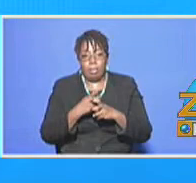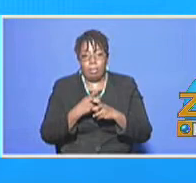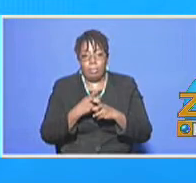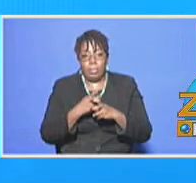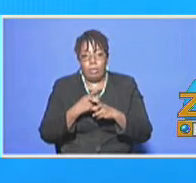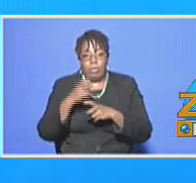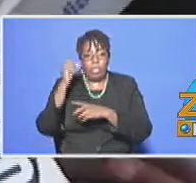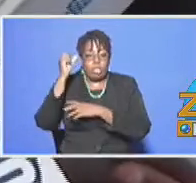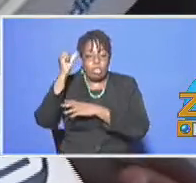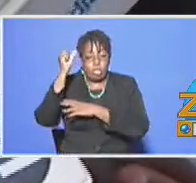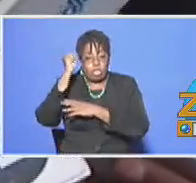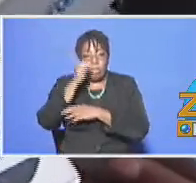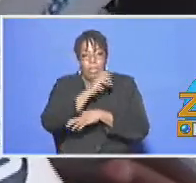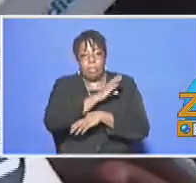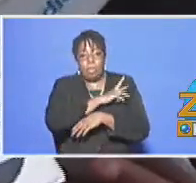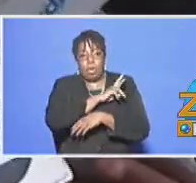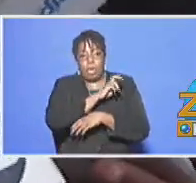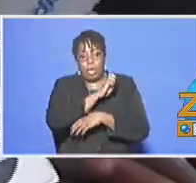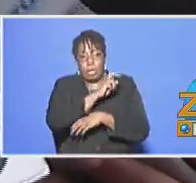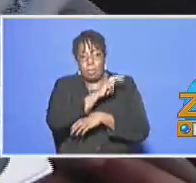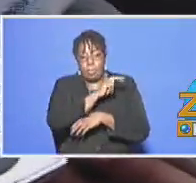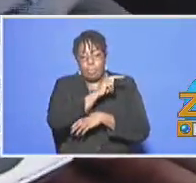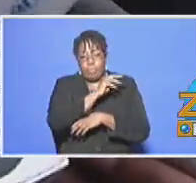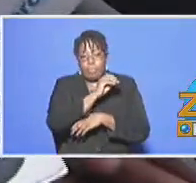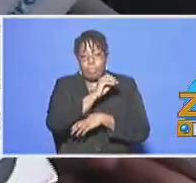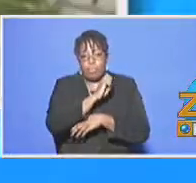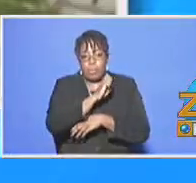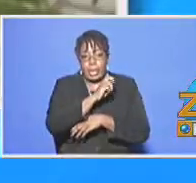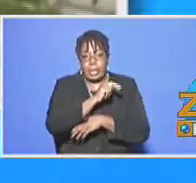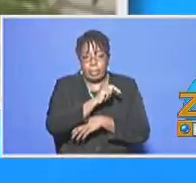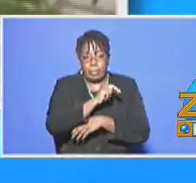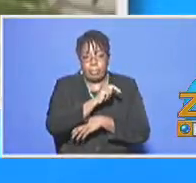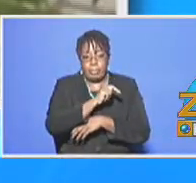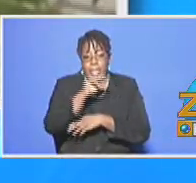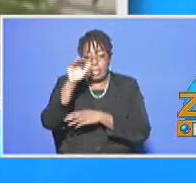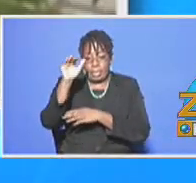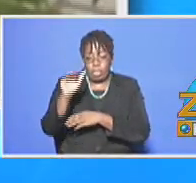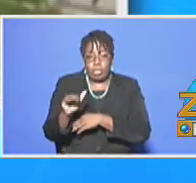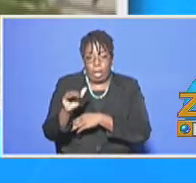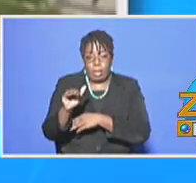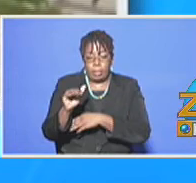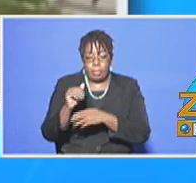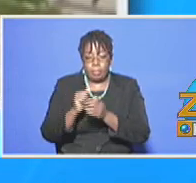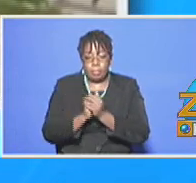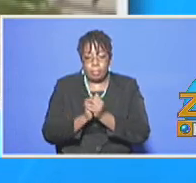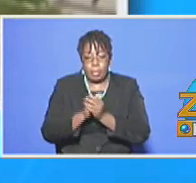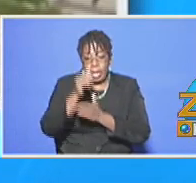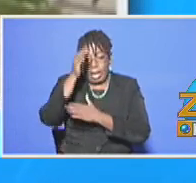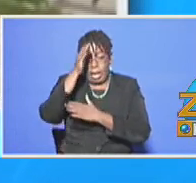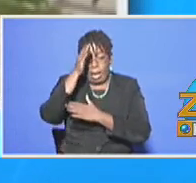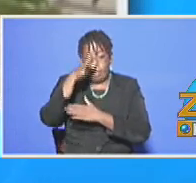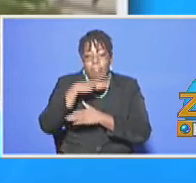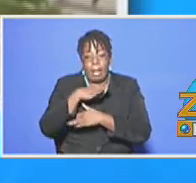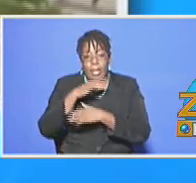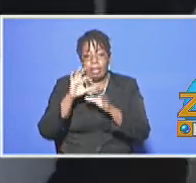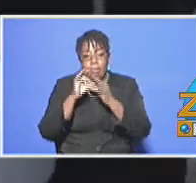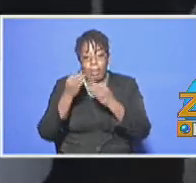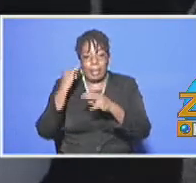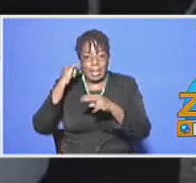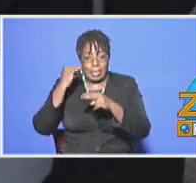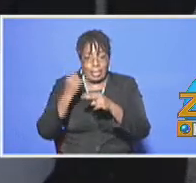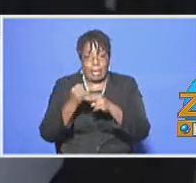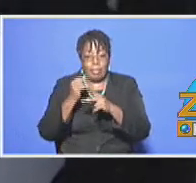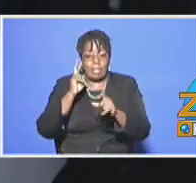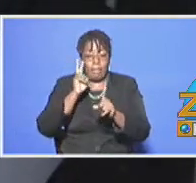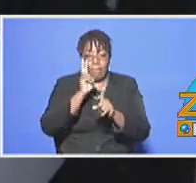mechanic Shervin Brennan. It's not an easy road when you lose a child. The child in this case, a man family members have identified as